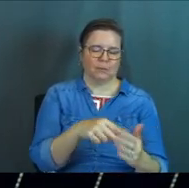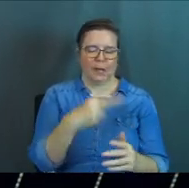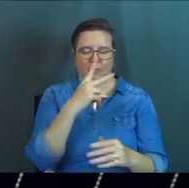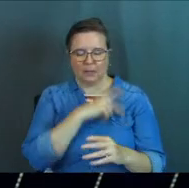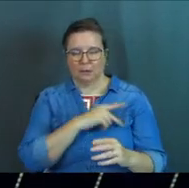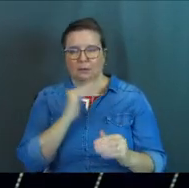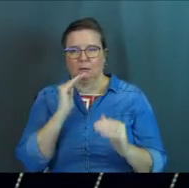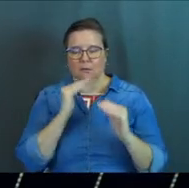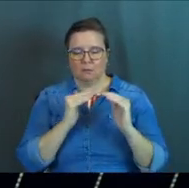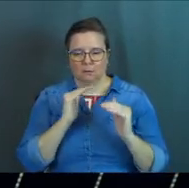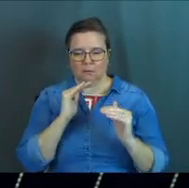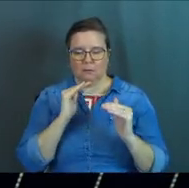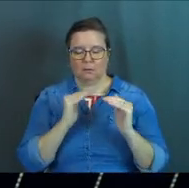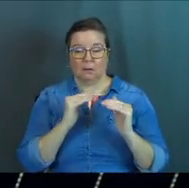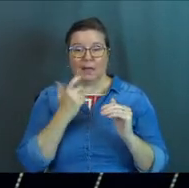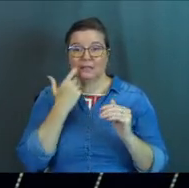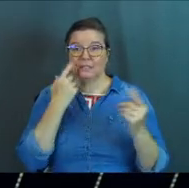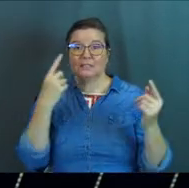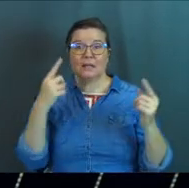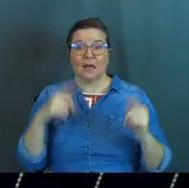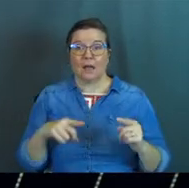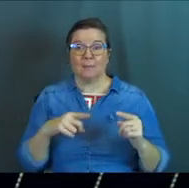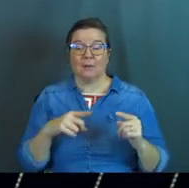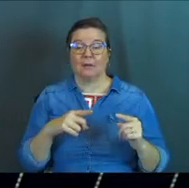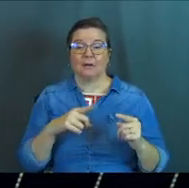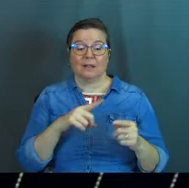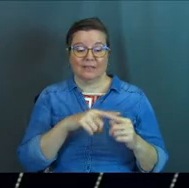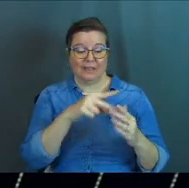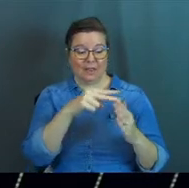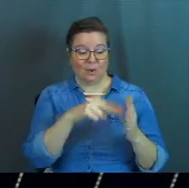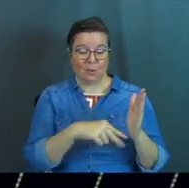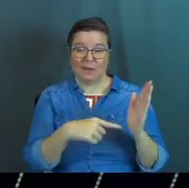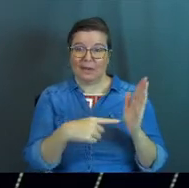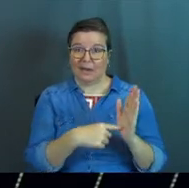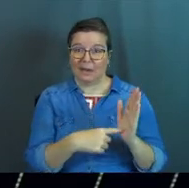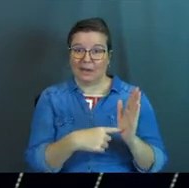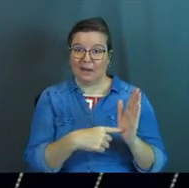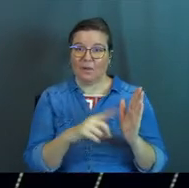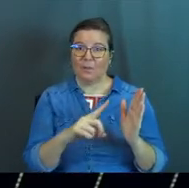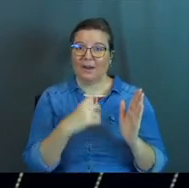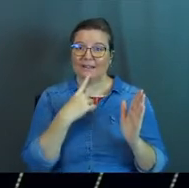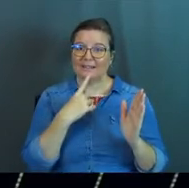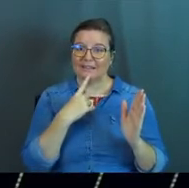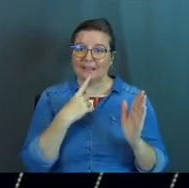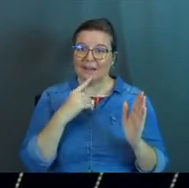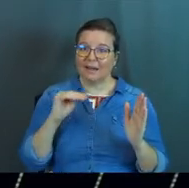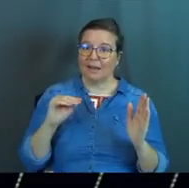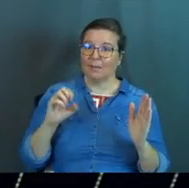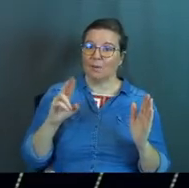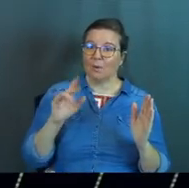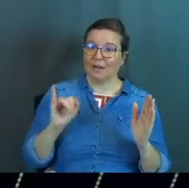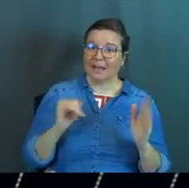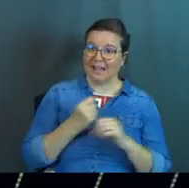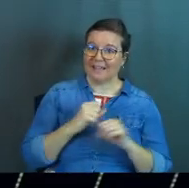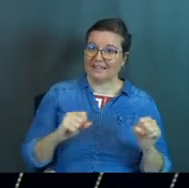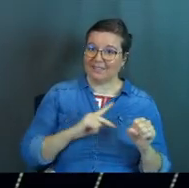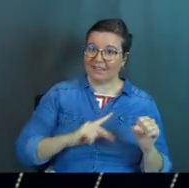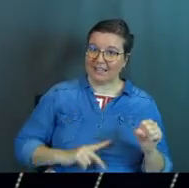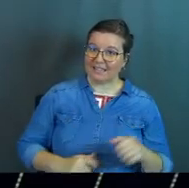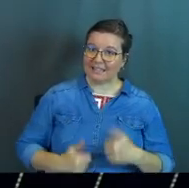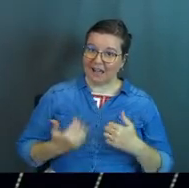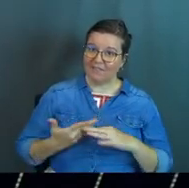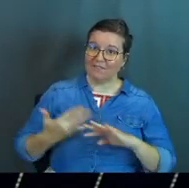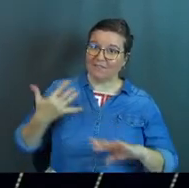sleep. And they're reading along, and they just so happened, God, they just so happened to hit the spot where Mordecai had saved the king's